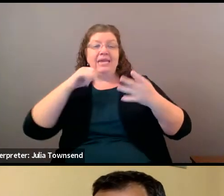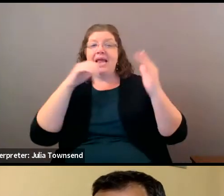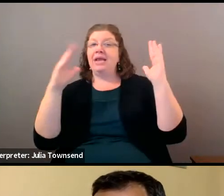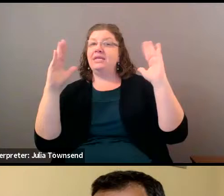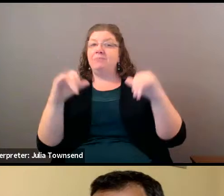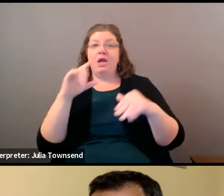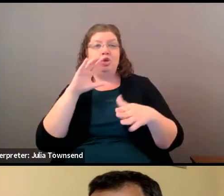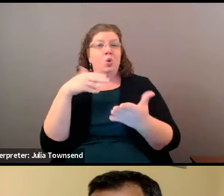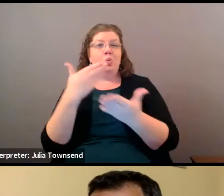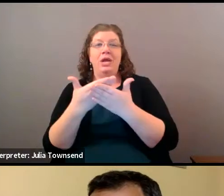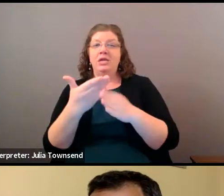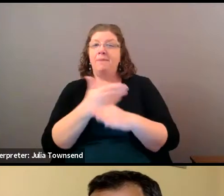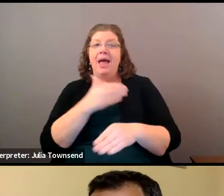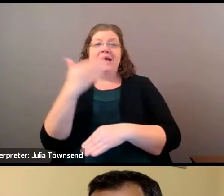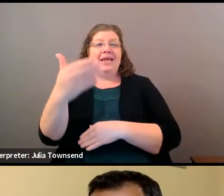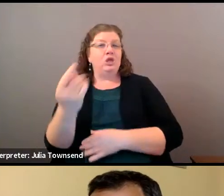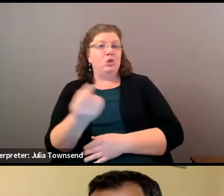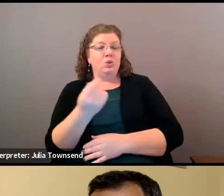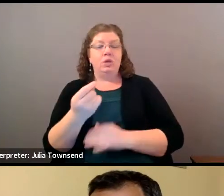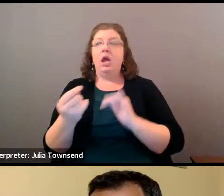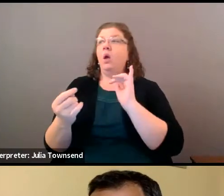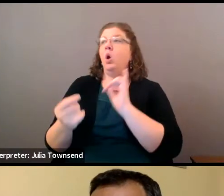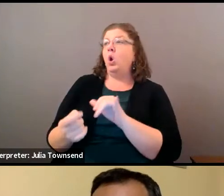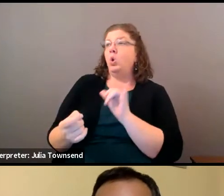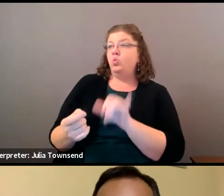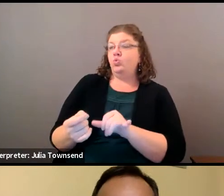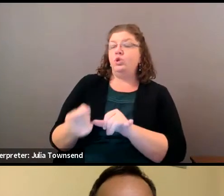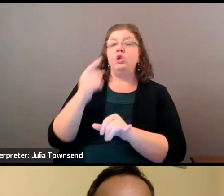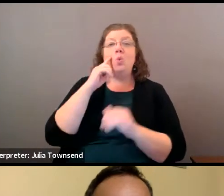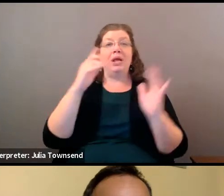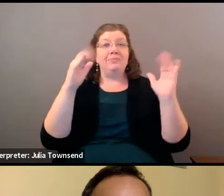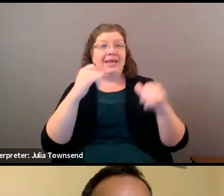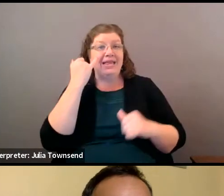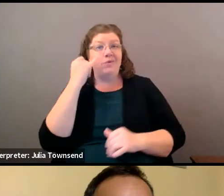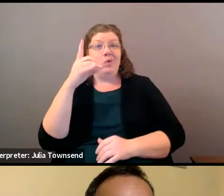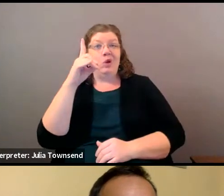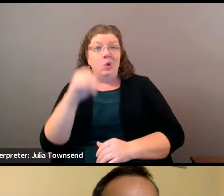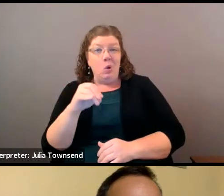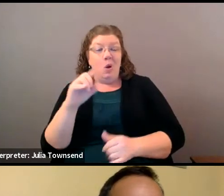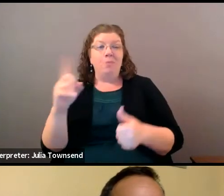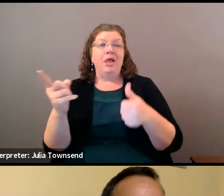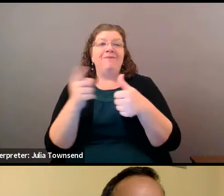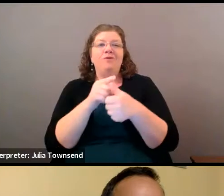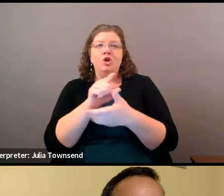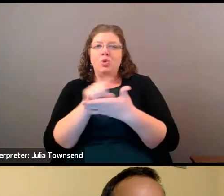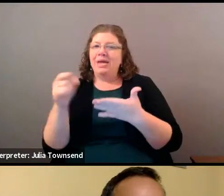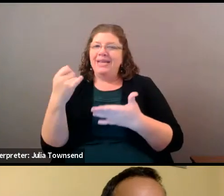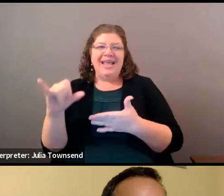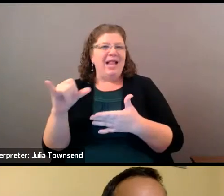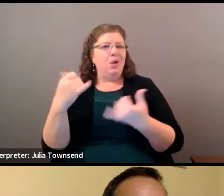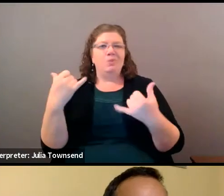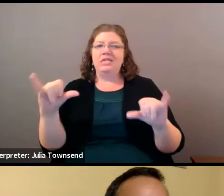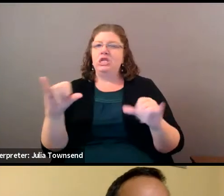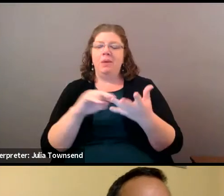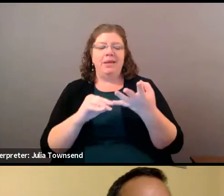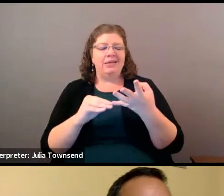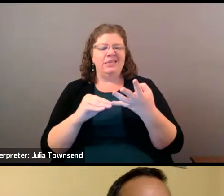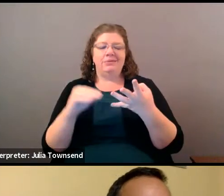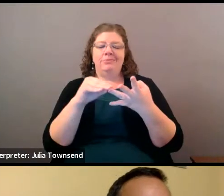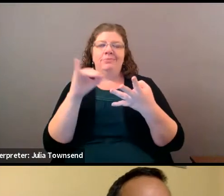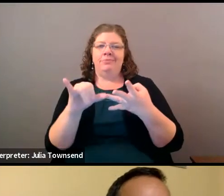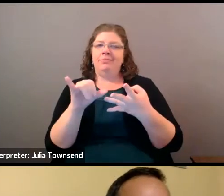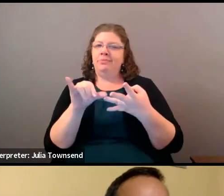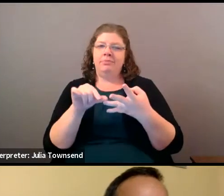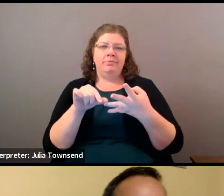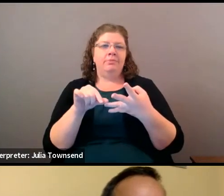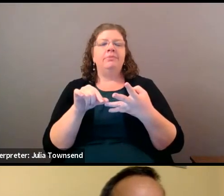it by next Tuesday. Oh. So we expect that if we do, it'll be the first week in yellow, which will still remain, which